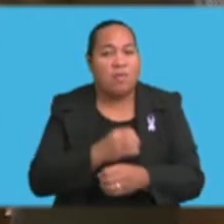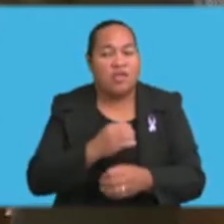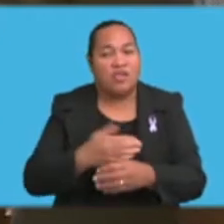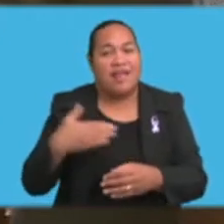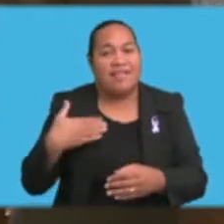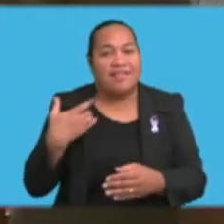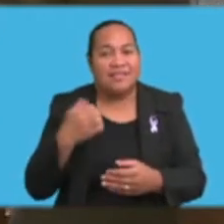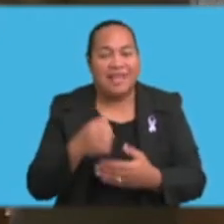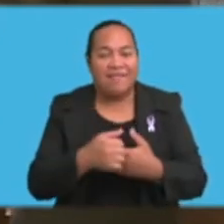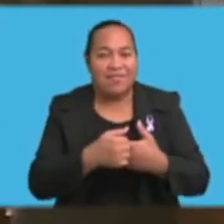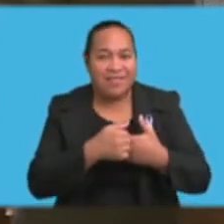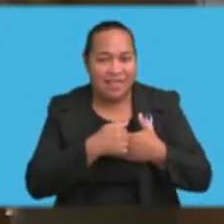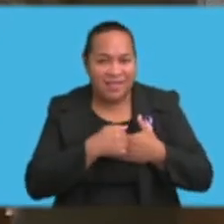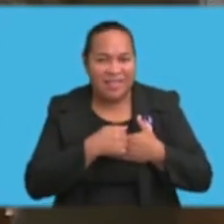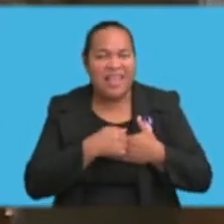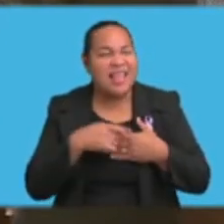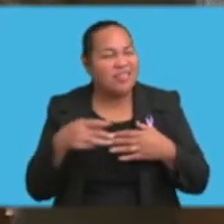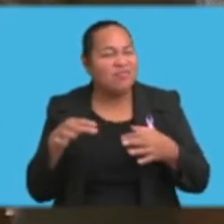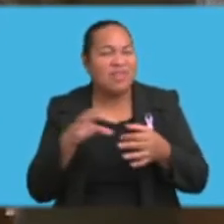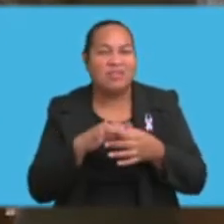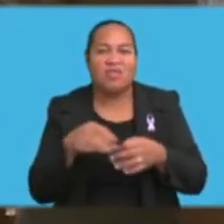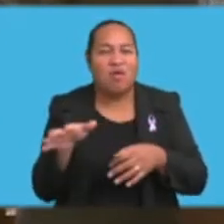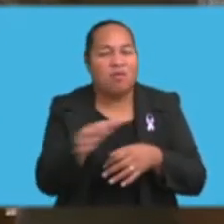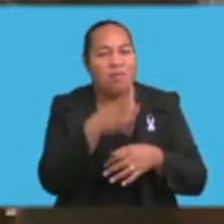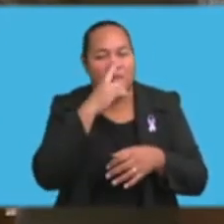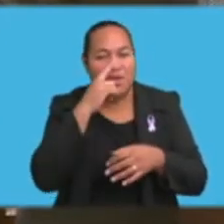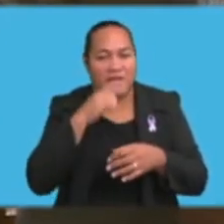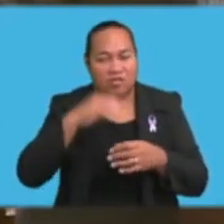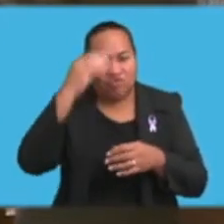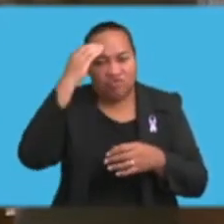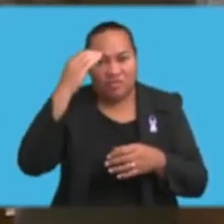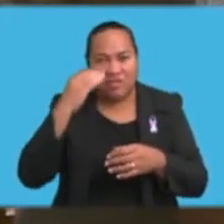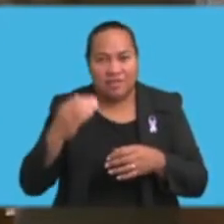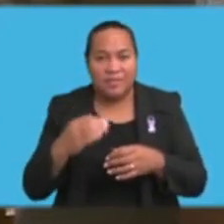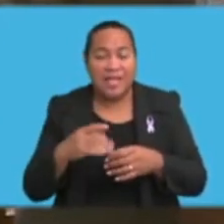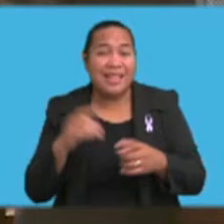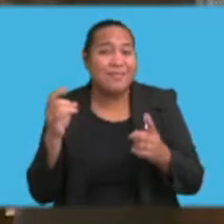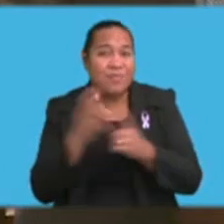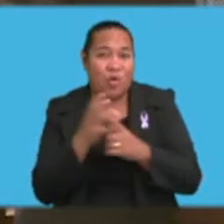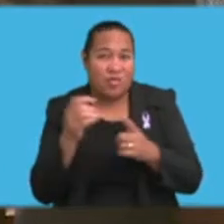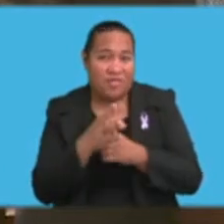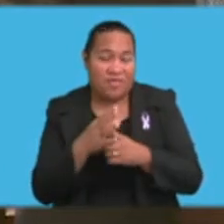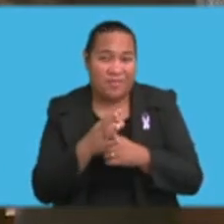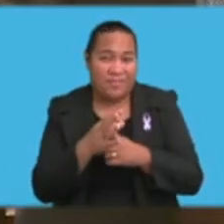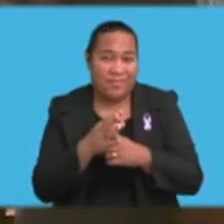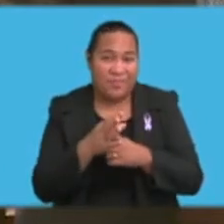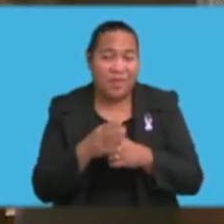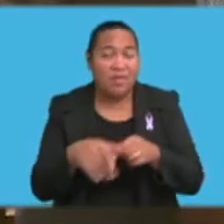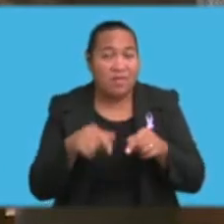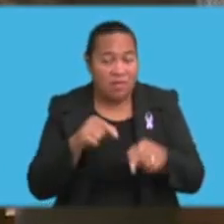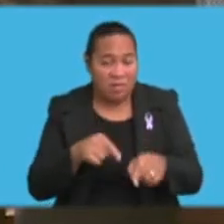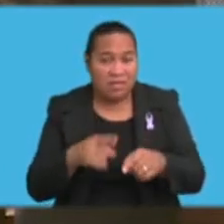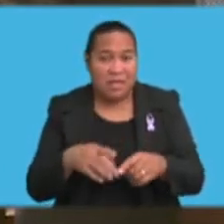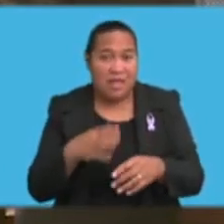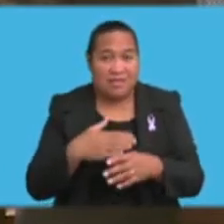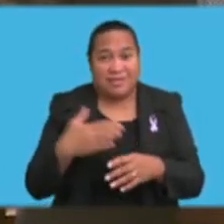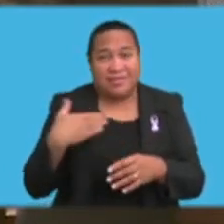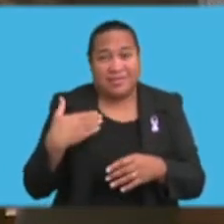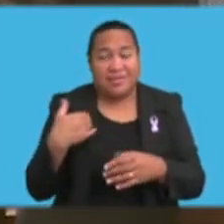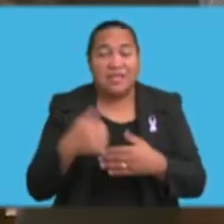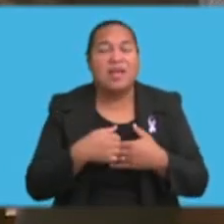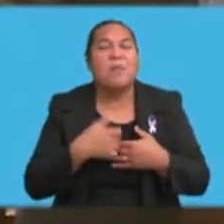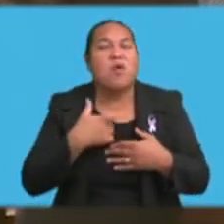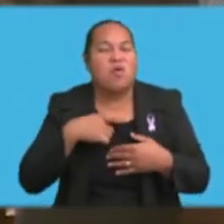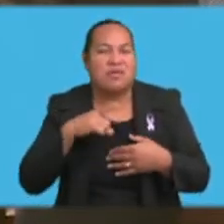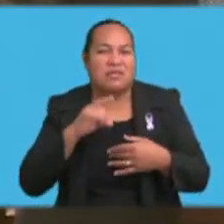of everybody in our country. The importance of occupational health and safety lies around the fact that it's related to human